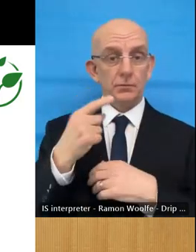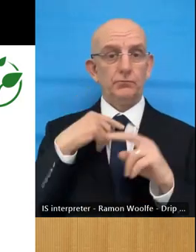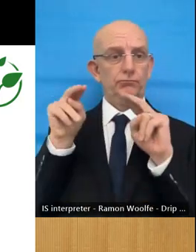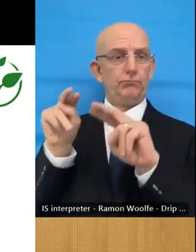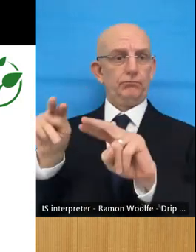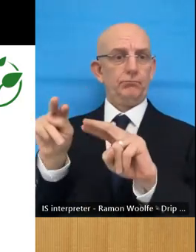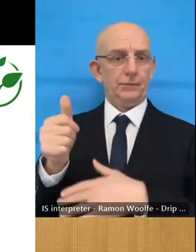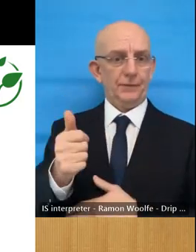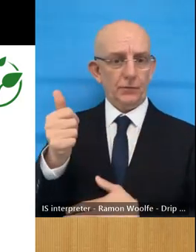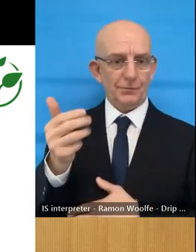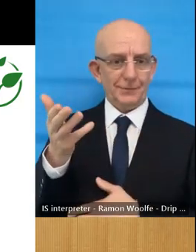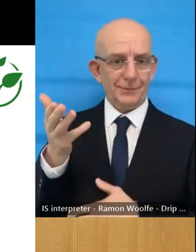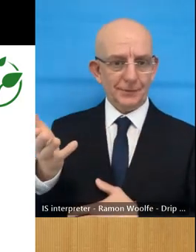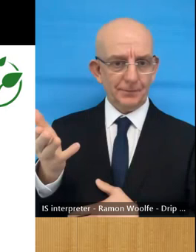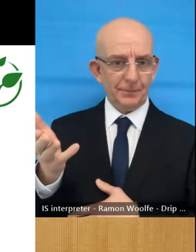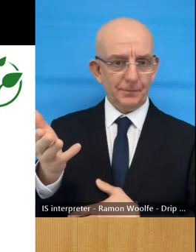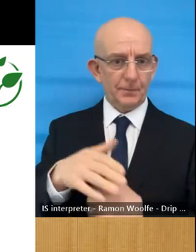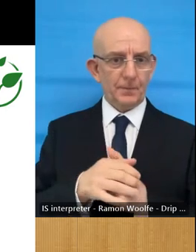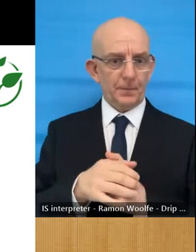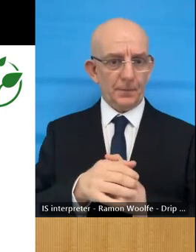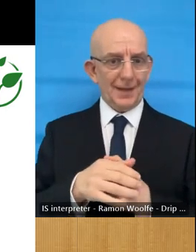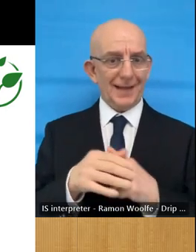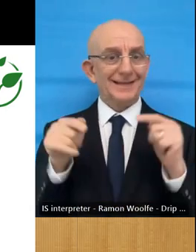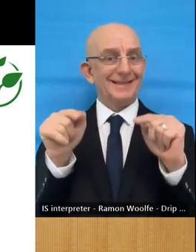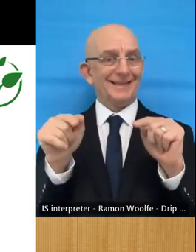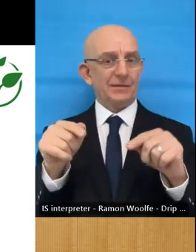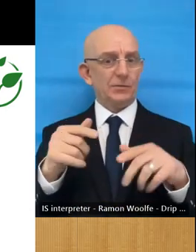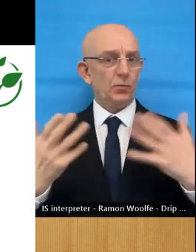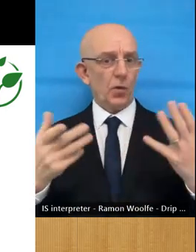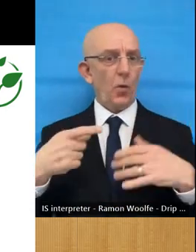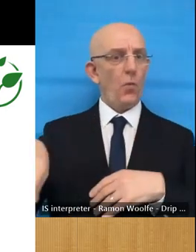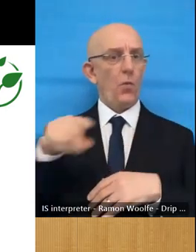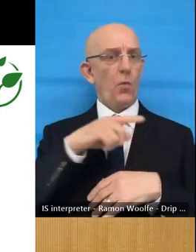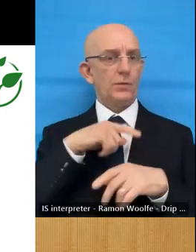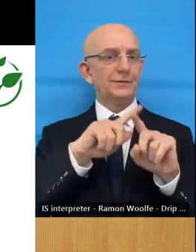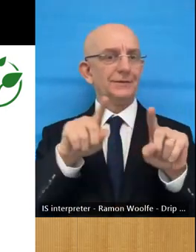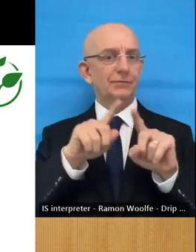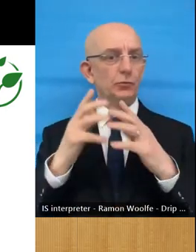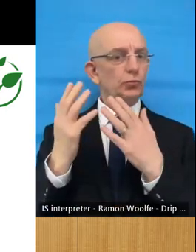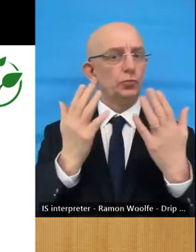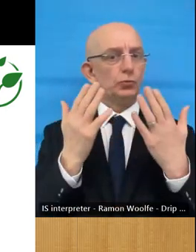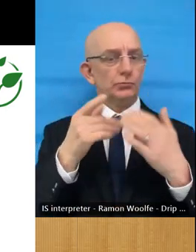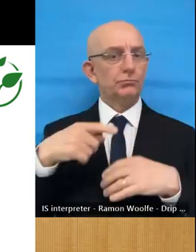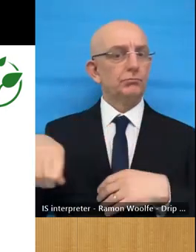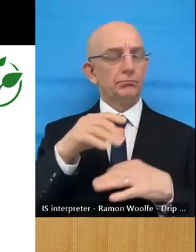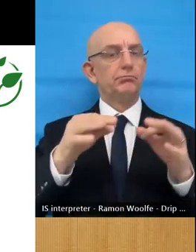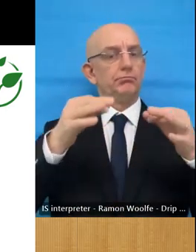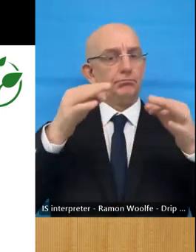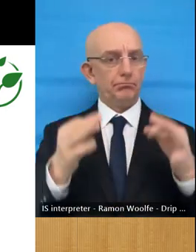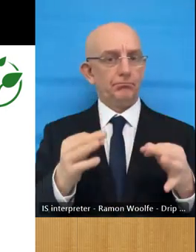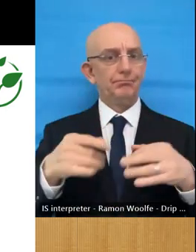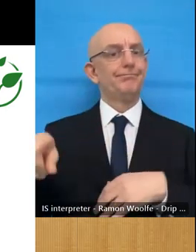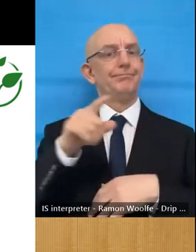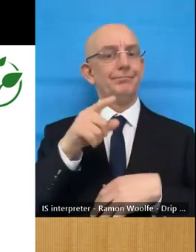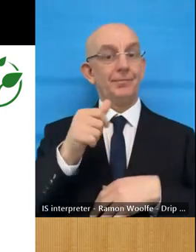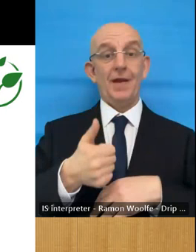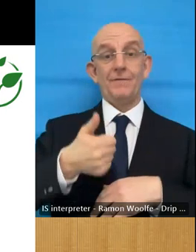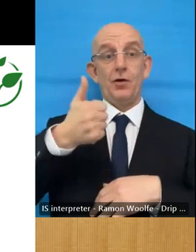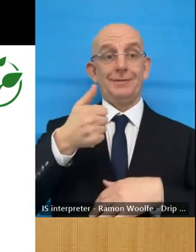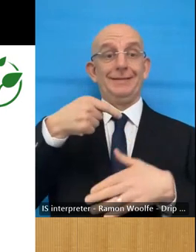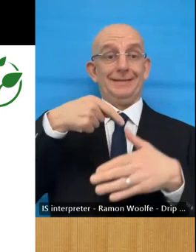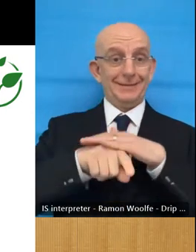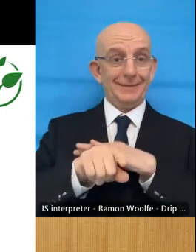support to participate in the lessons, such as free assistive devices and support teachers. The school provides barrier-free